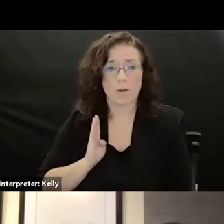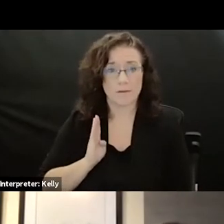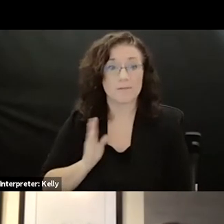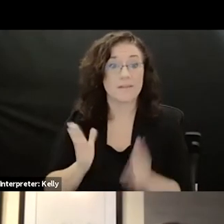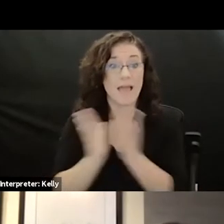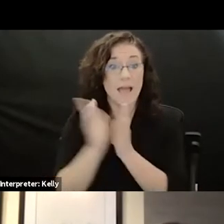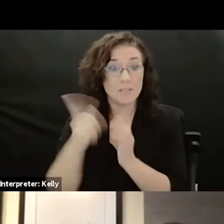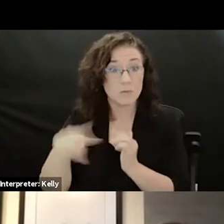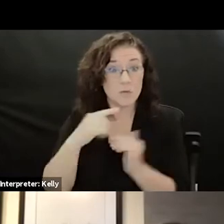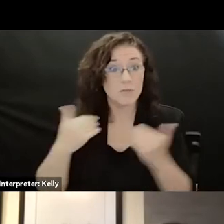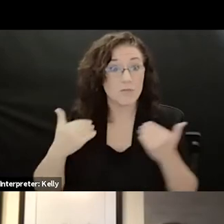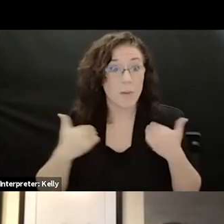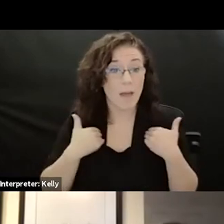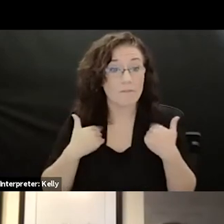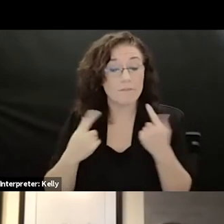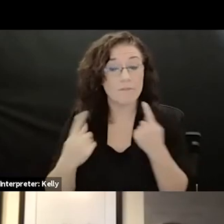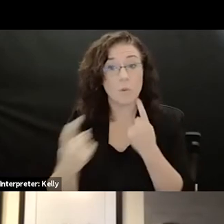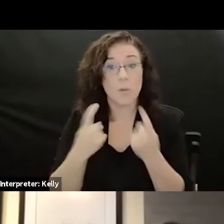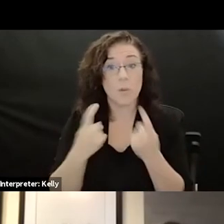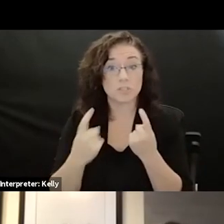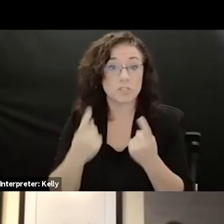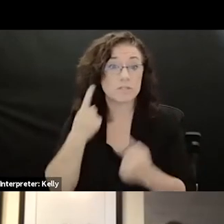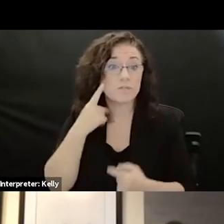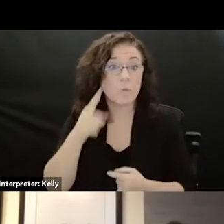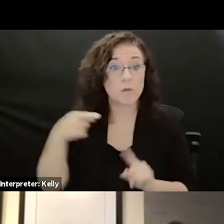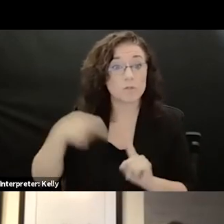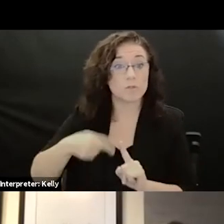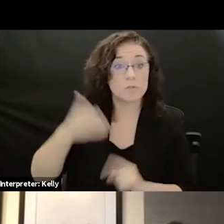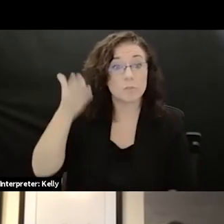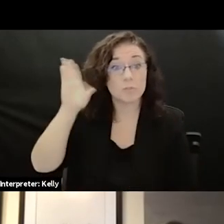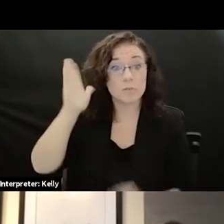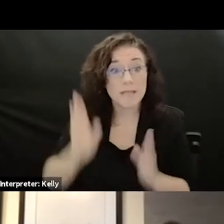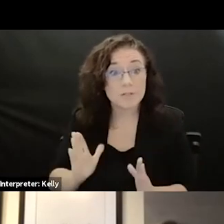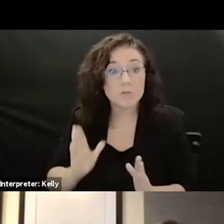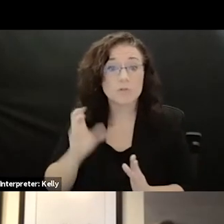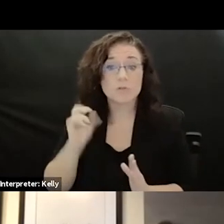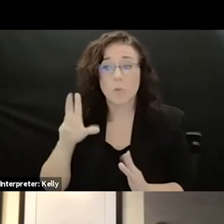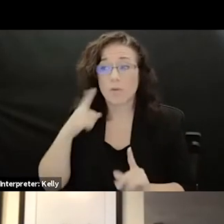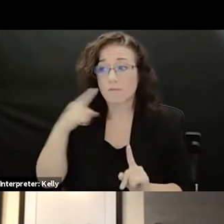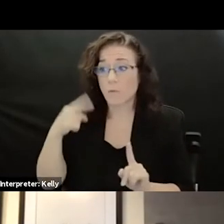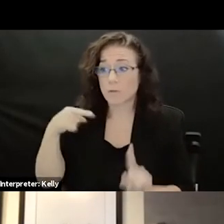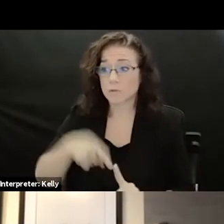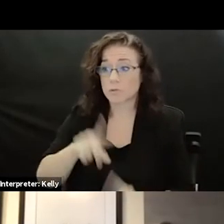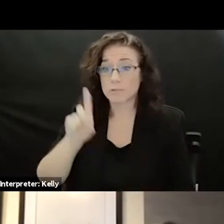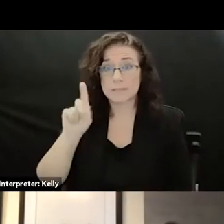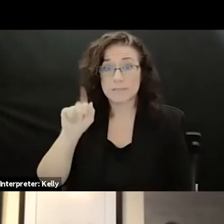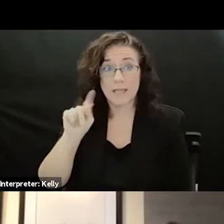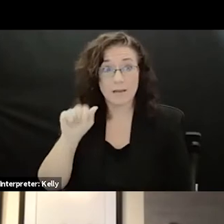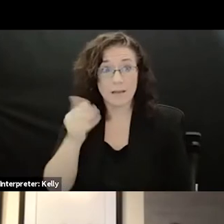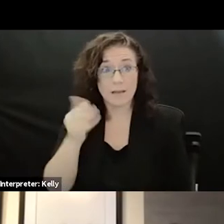questions of certain presenters or certain data first miss munoz